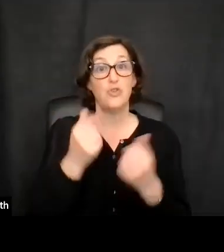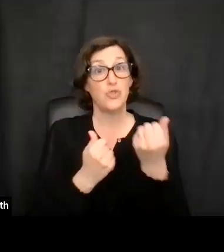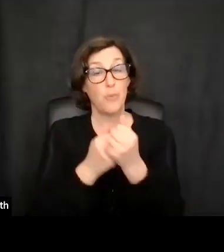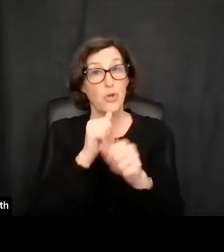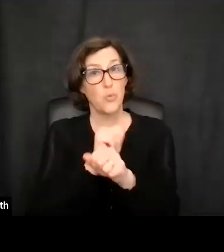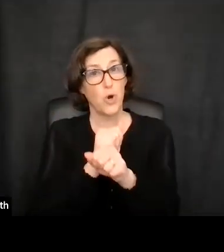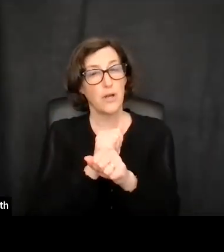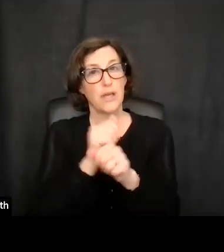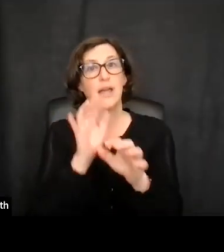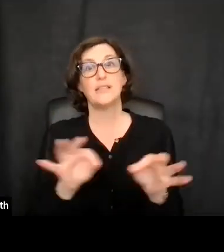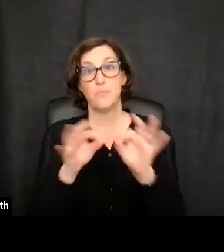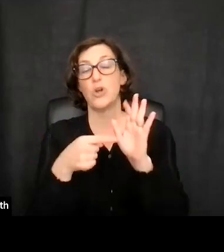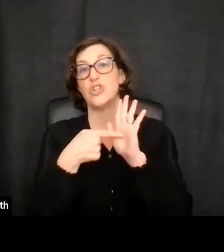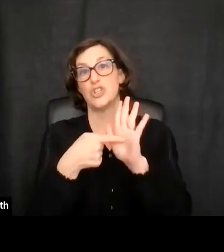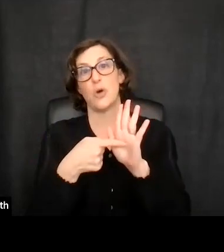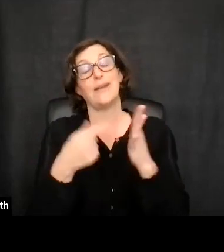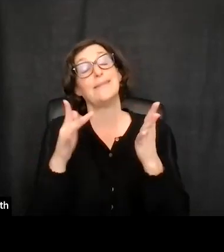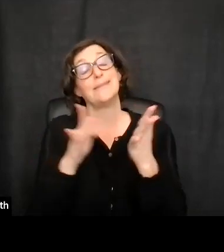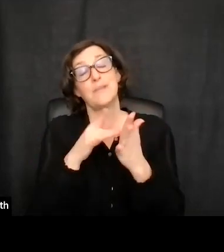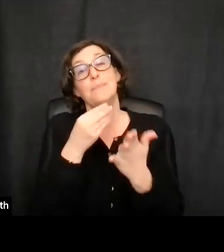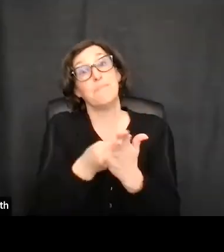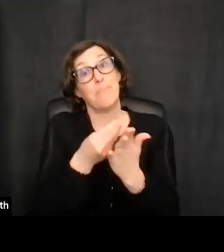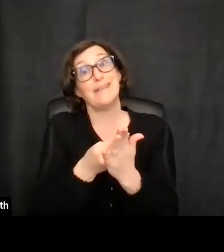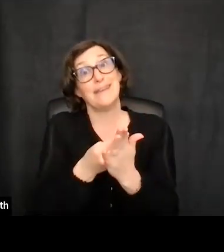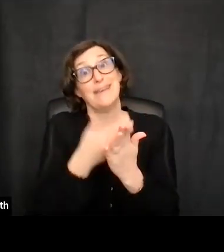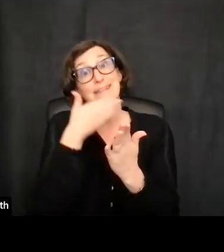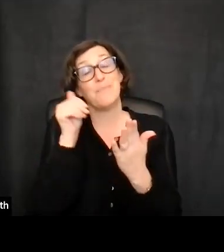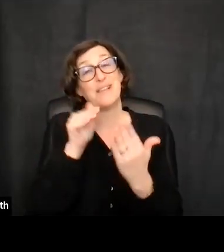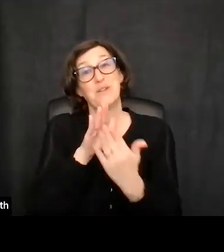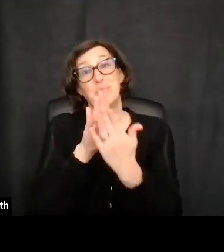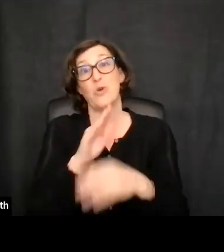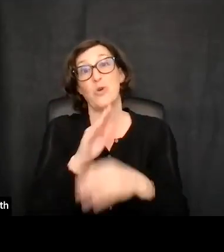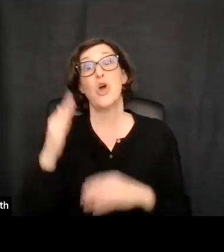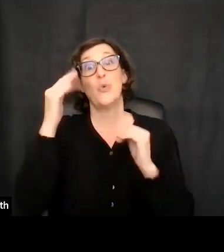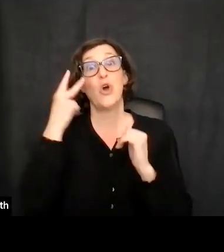it. And sometimes money is the best way to do it. Thank you so much. And we hope to see you